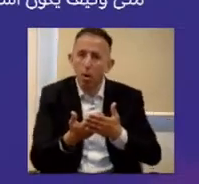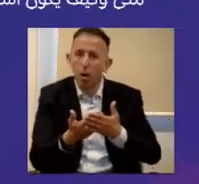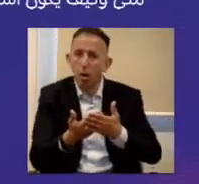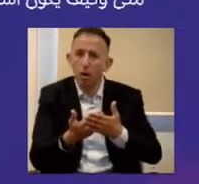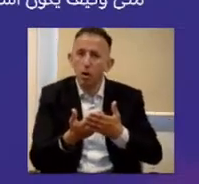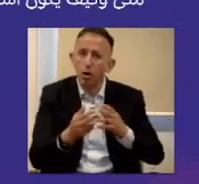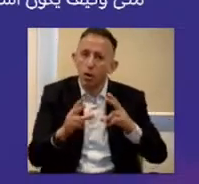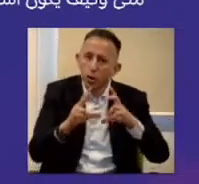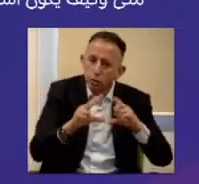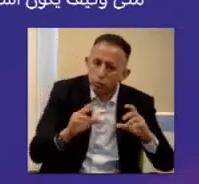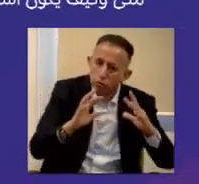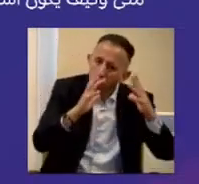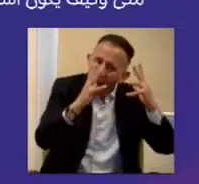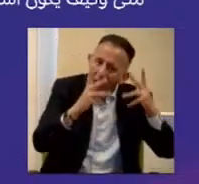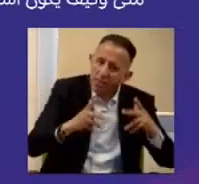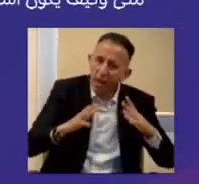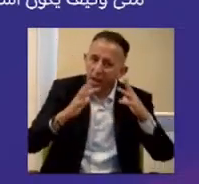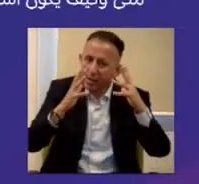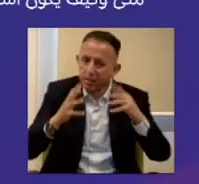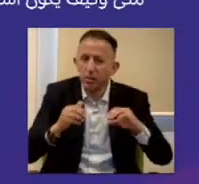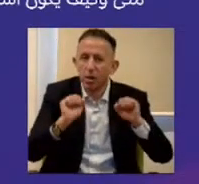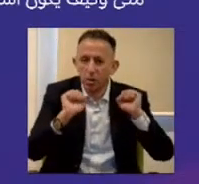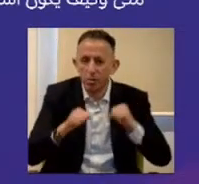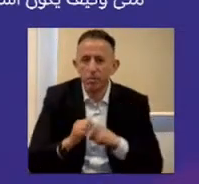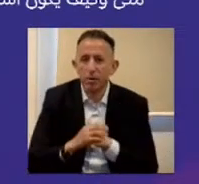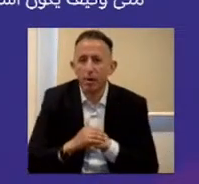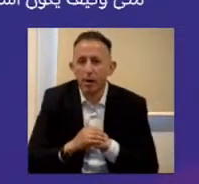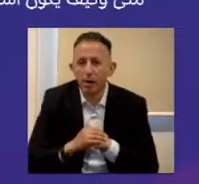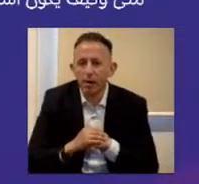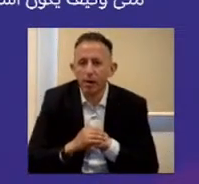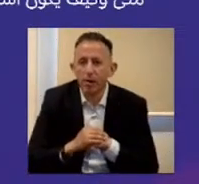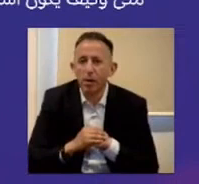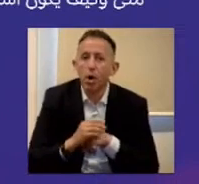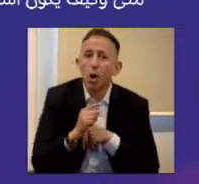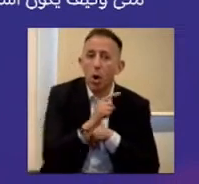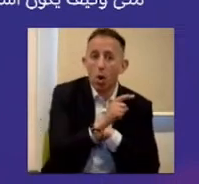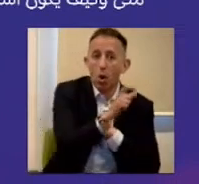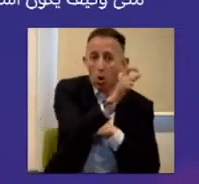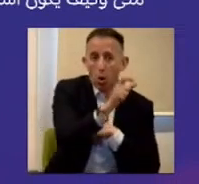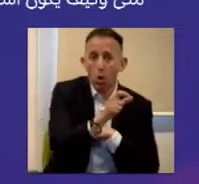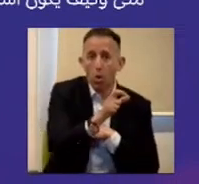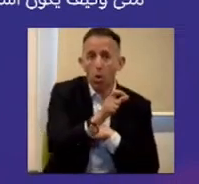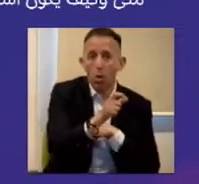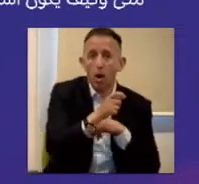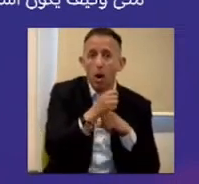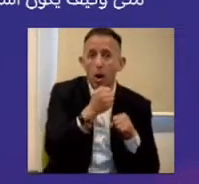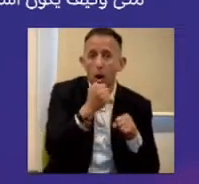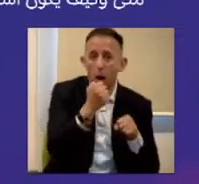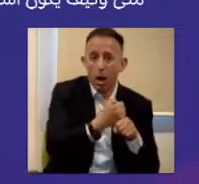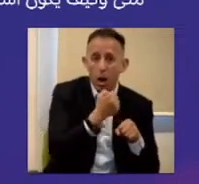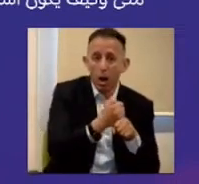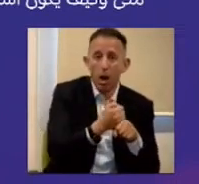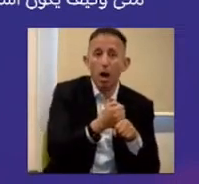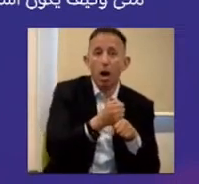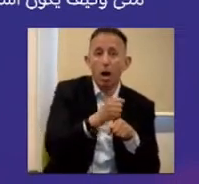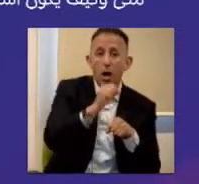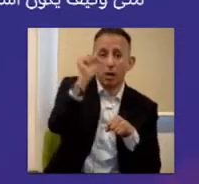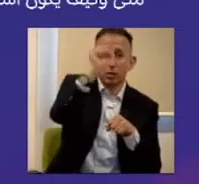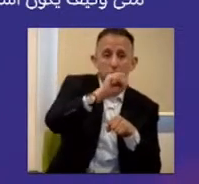And Shannon was very successful in doing this at the syntax level, not at the semantics. The meaning of the words were not